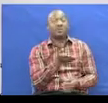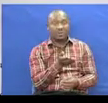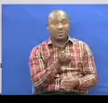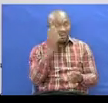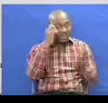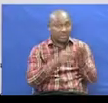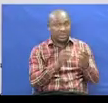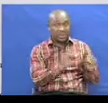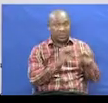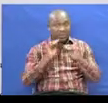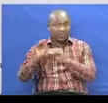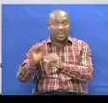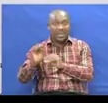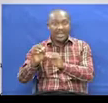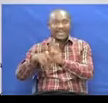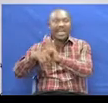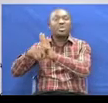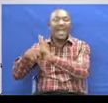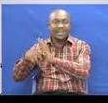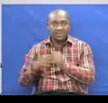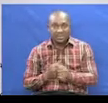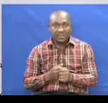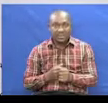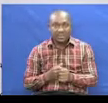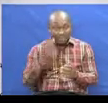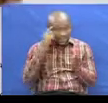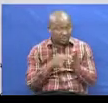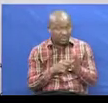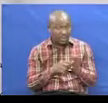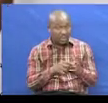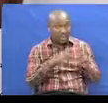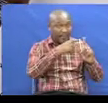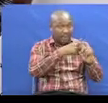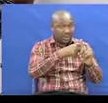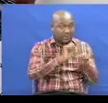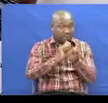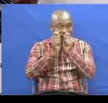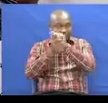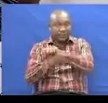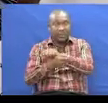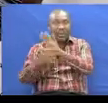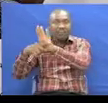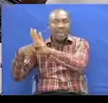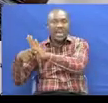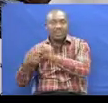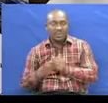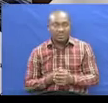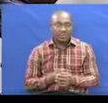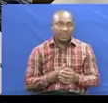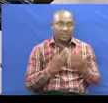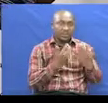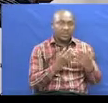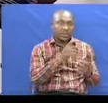be subtracted. The opposite of positive to be minus. So to be x is equal